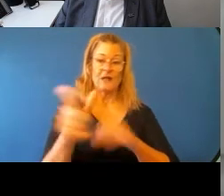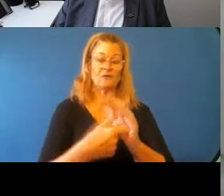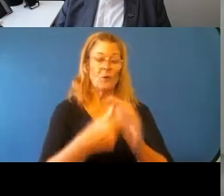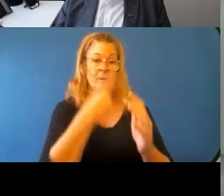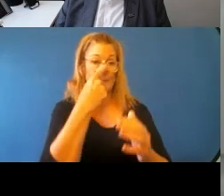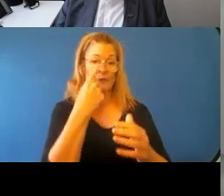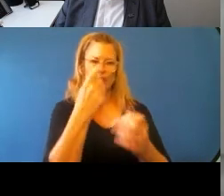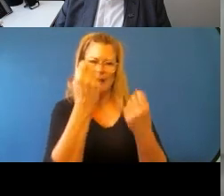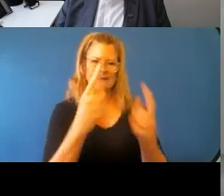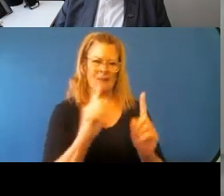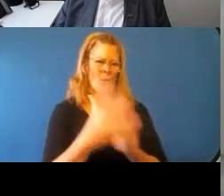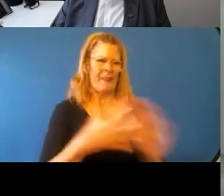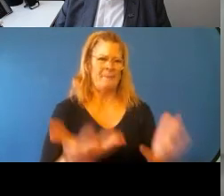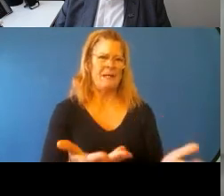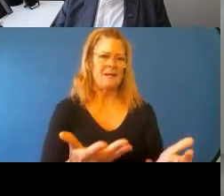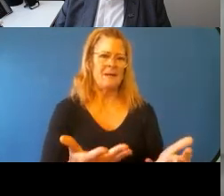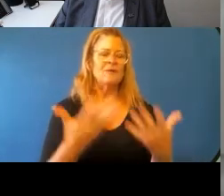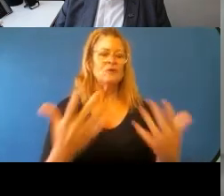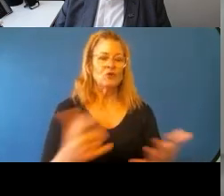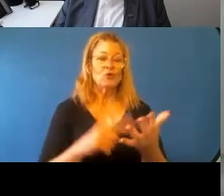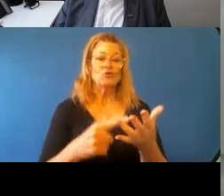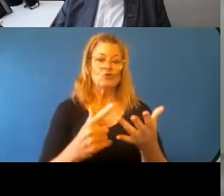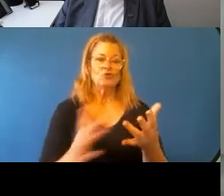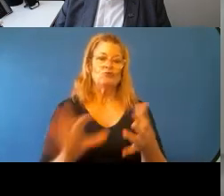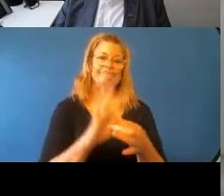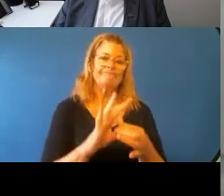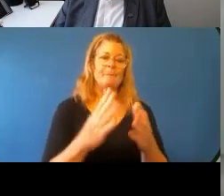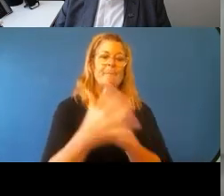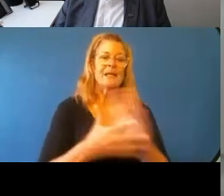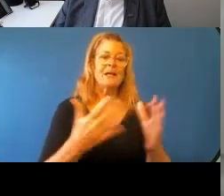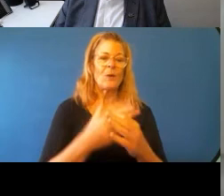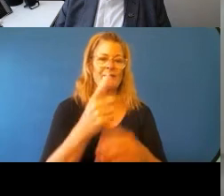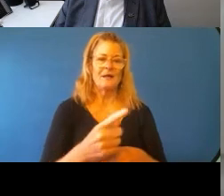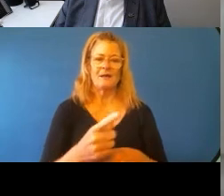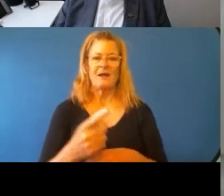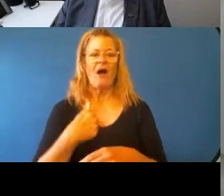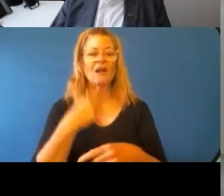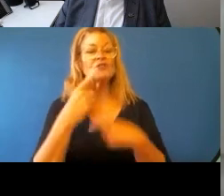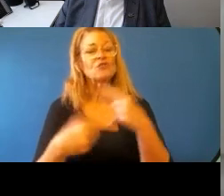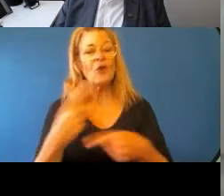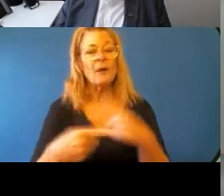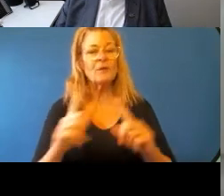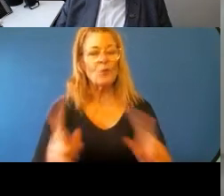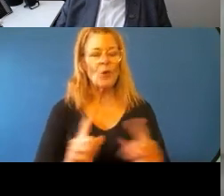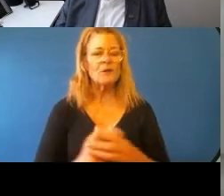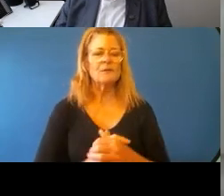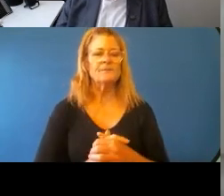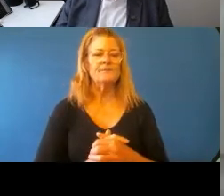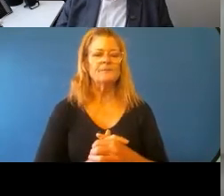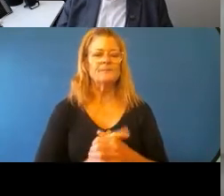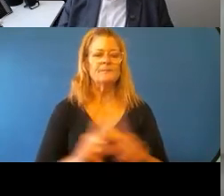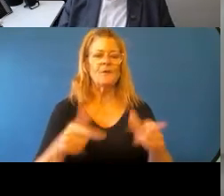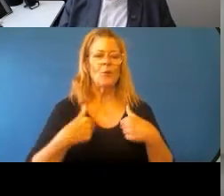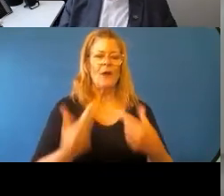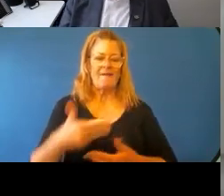what does that look like. So to give that meaning, I describe it this way to staff, because we've had an internal cultural